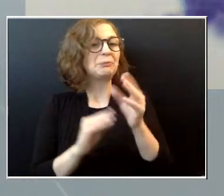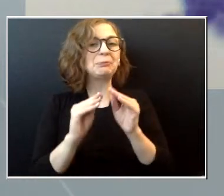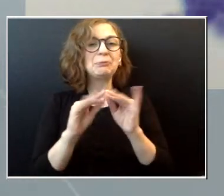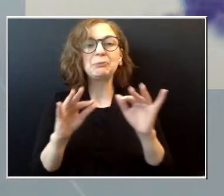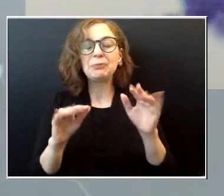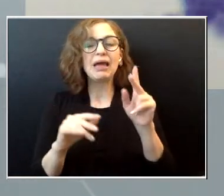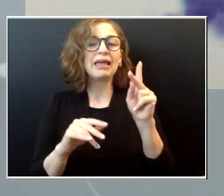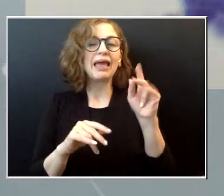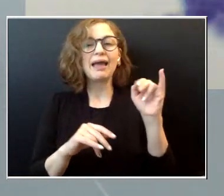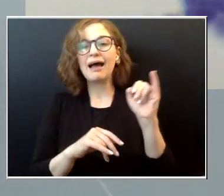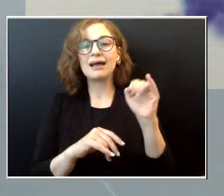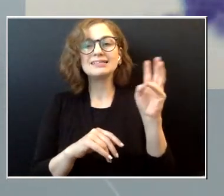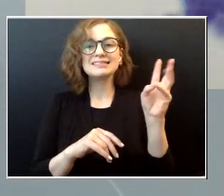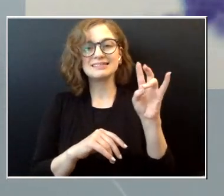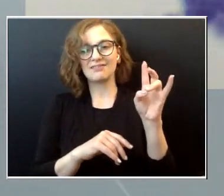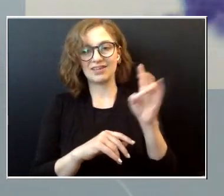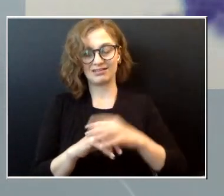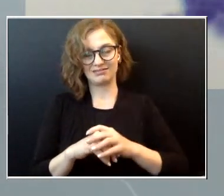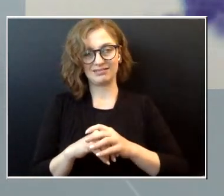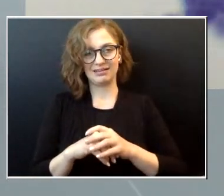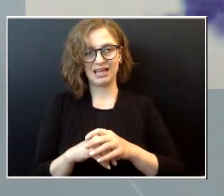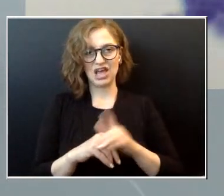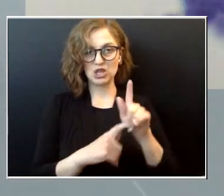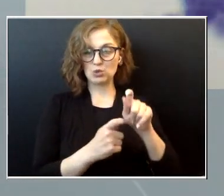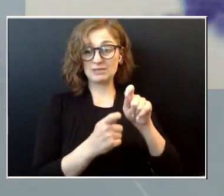Ki-67 in these particular cells.